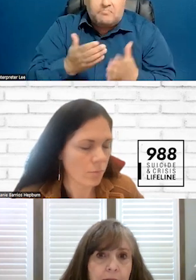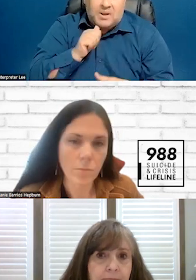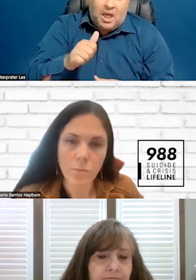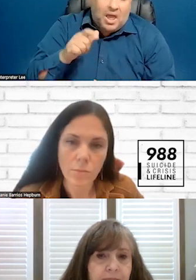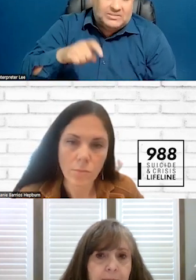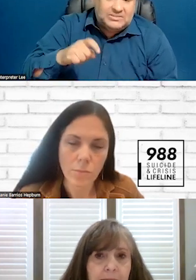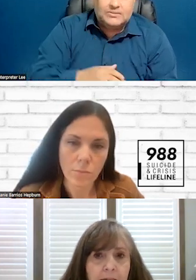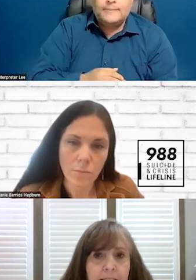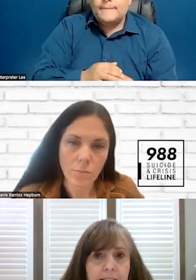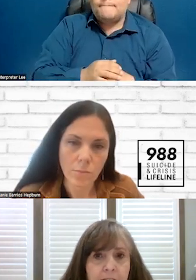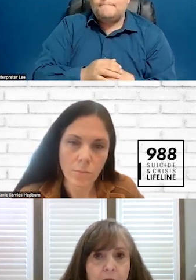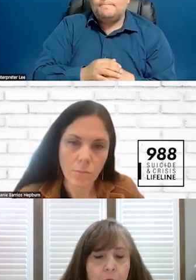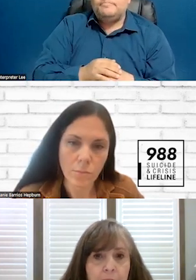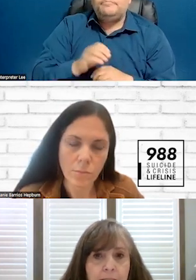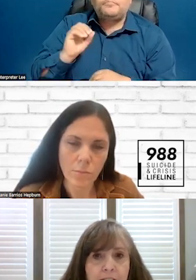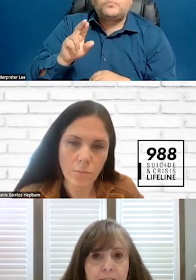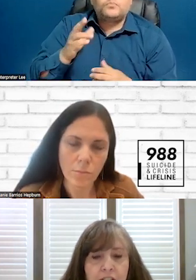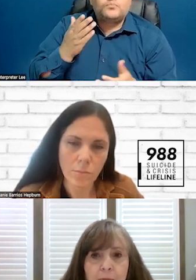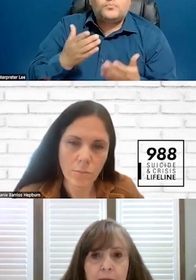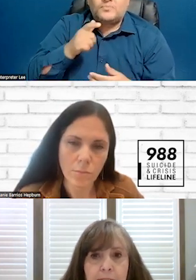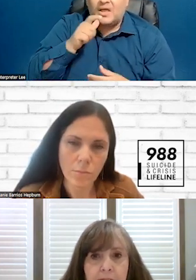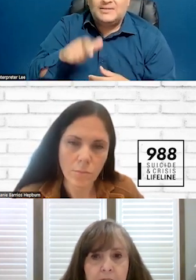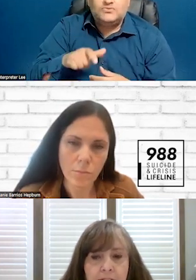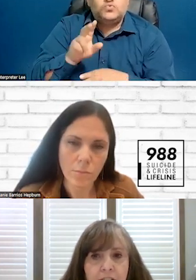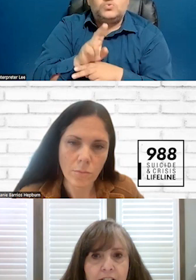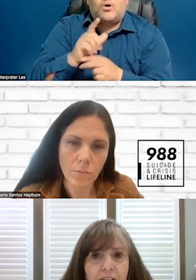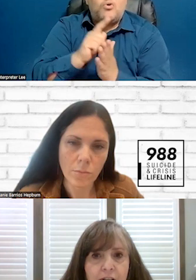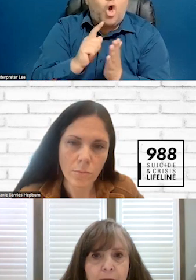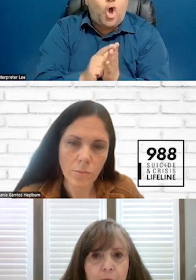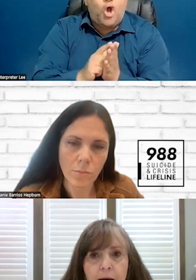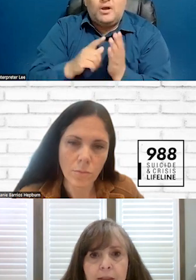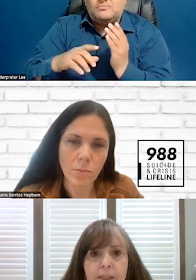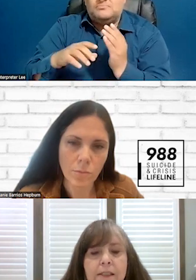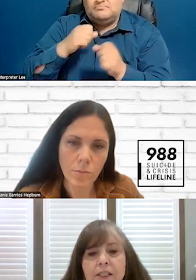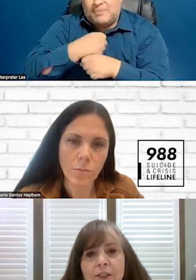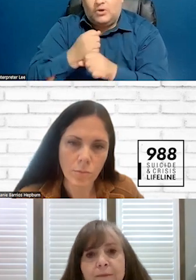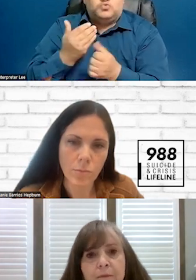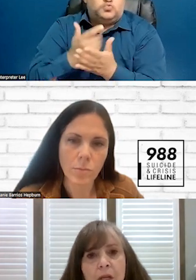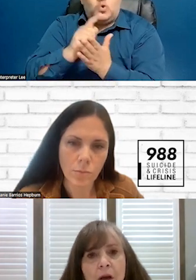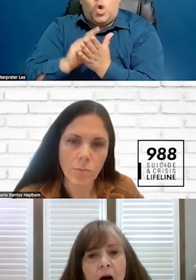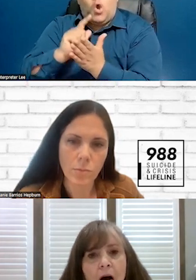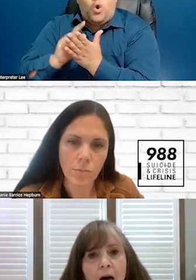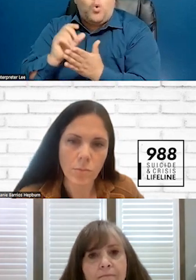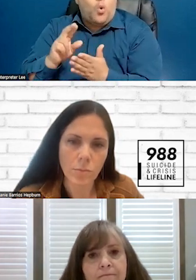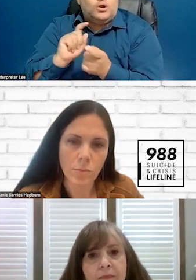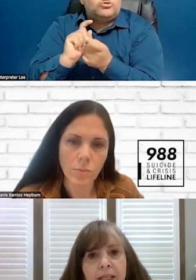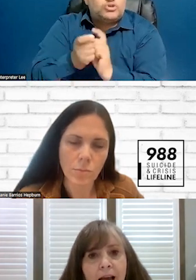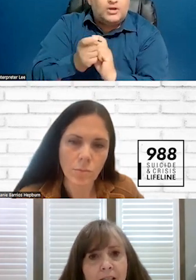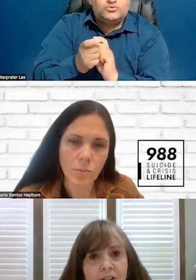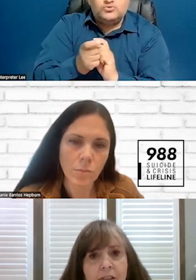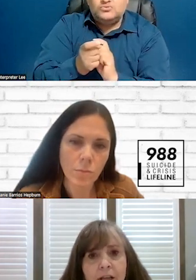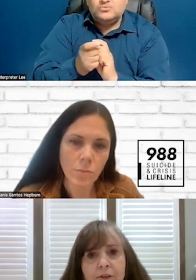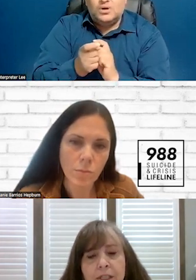or they may not need to go with legislation. It might be a change they could make without legislation.